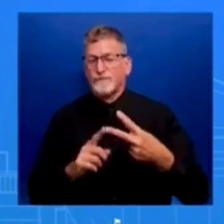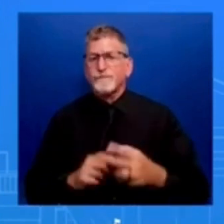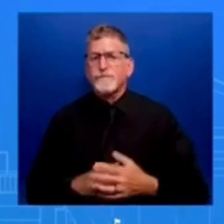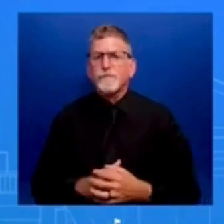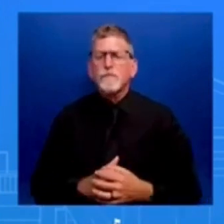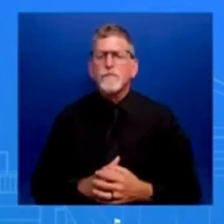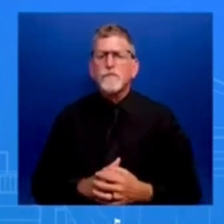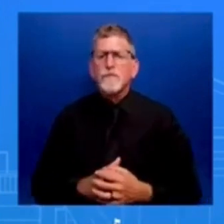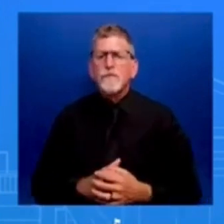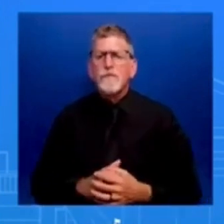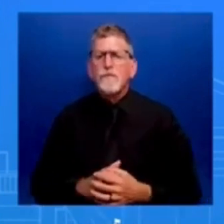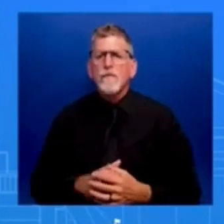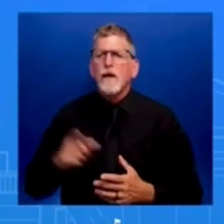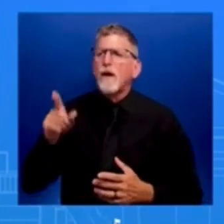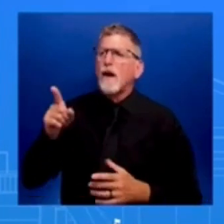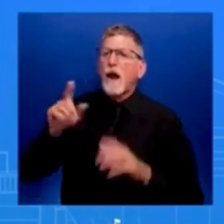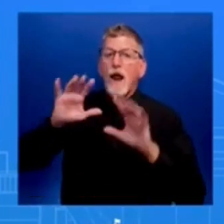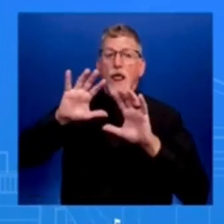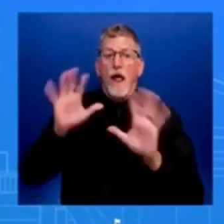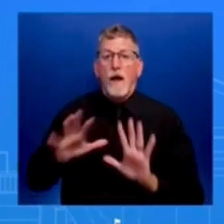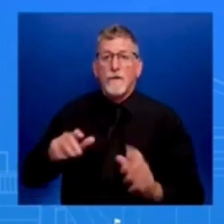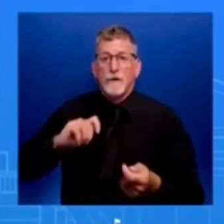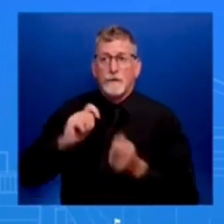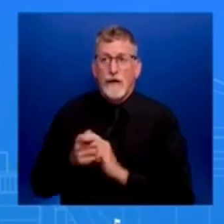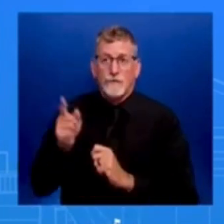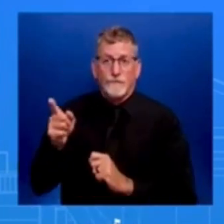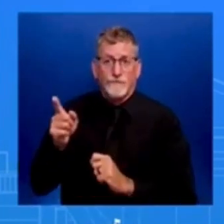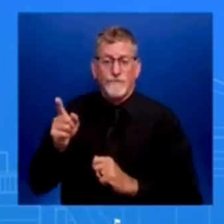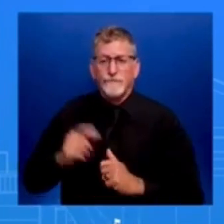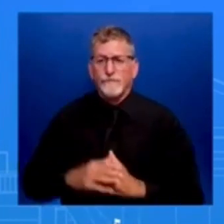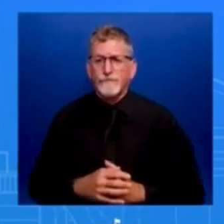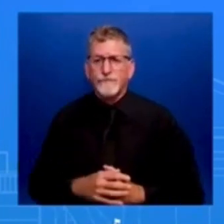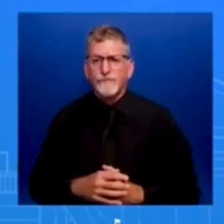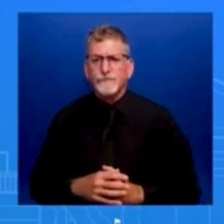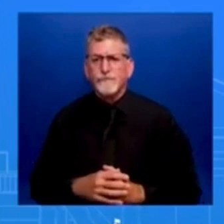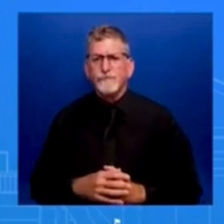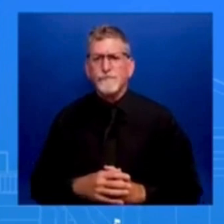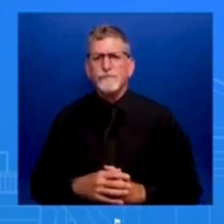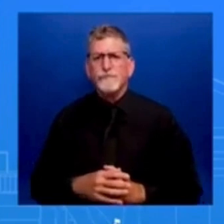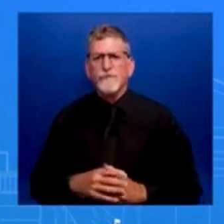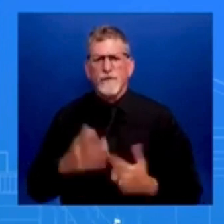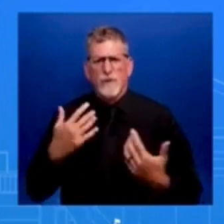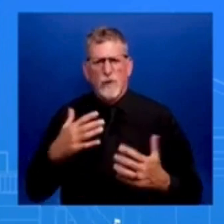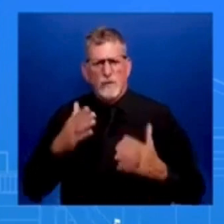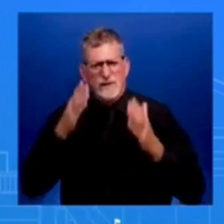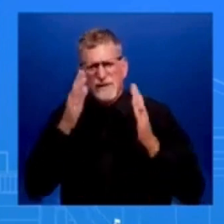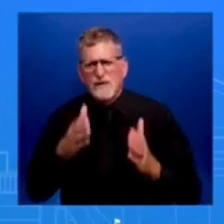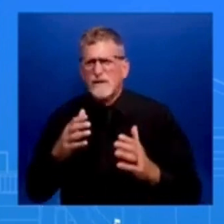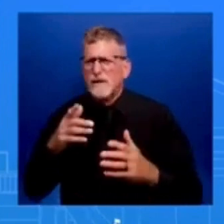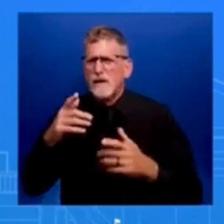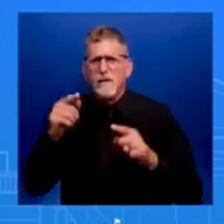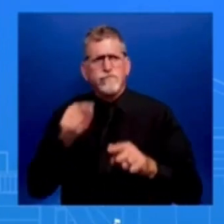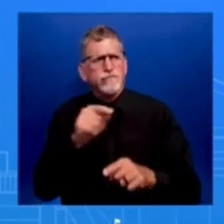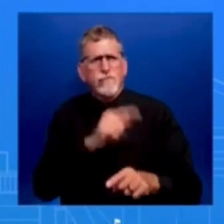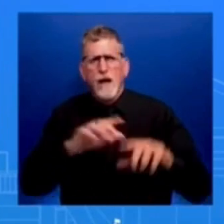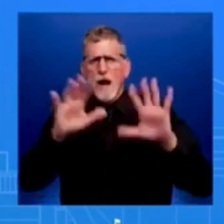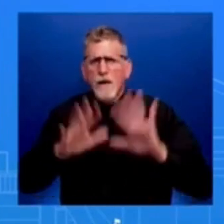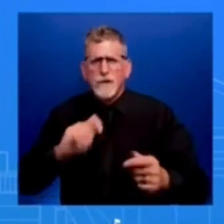here. So the president got so much focus on climate change. He talks about it all the time, and you had the IRA and so on.